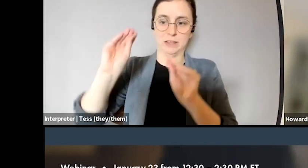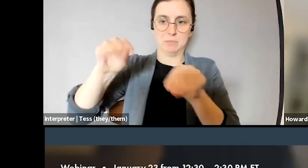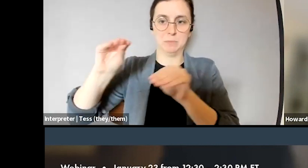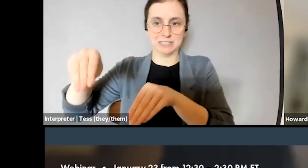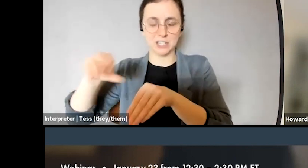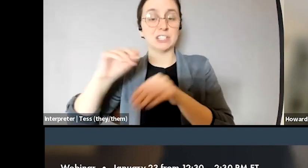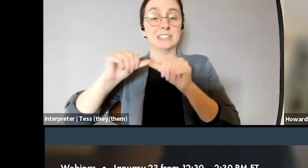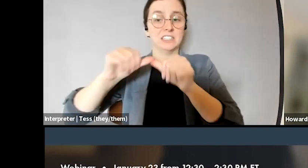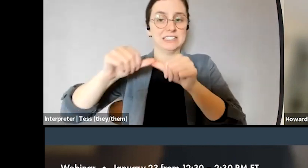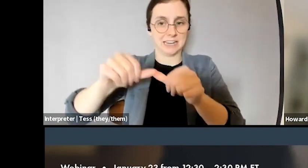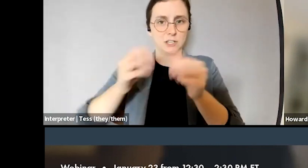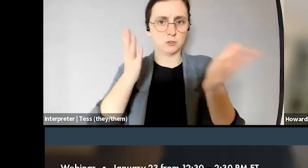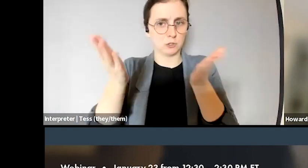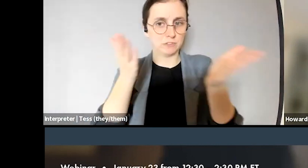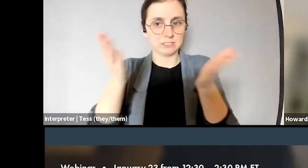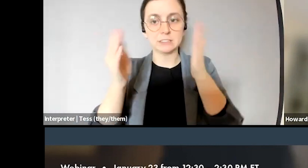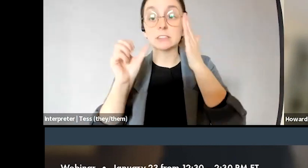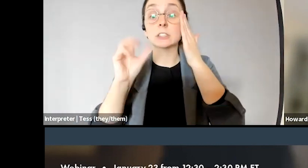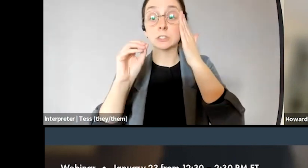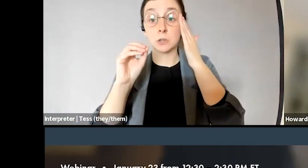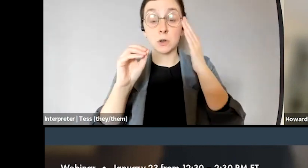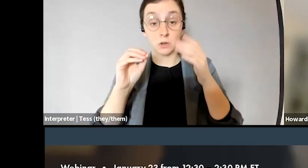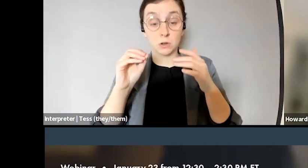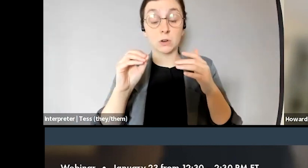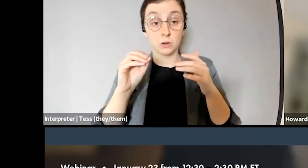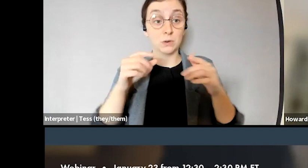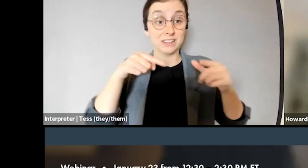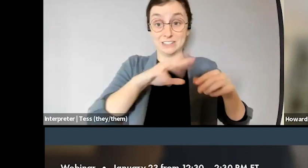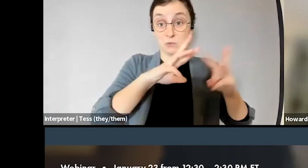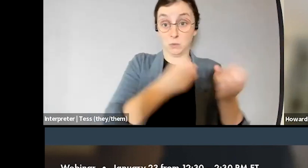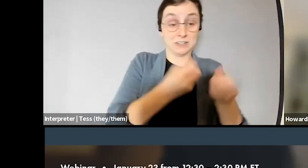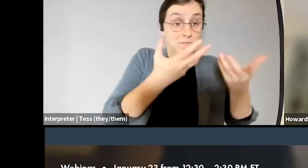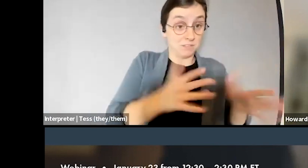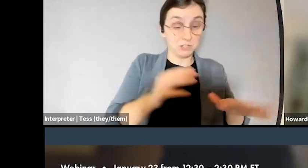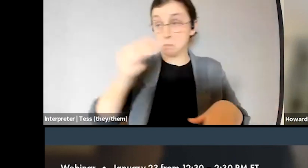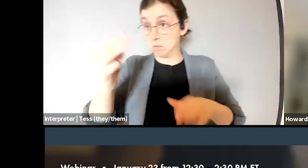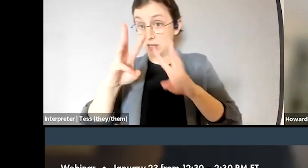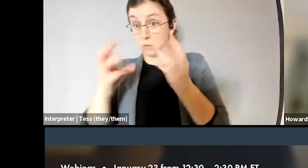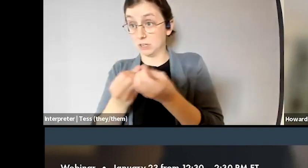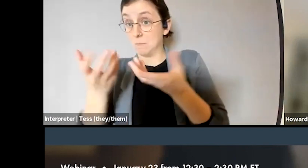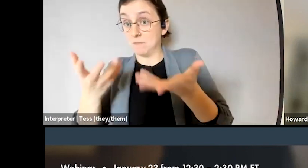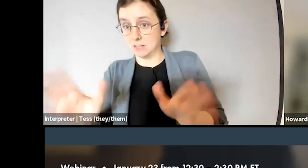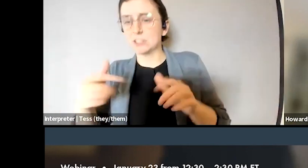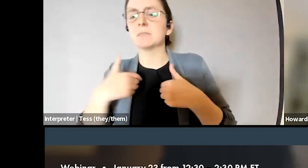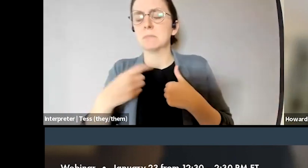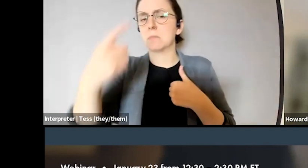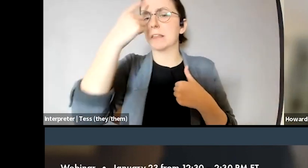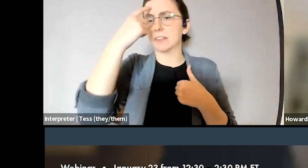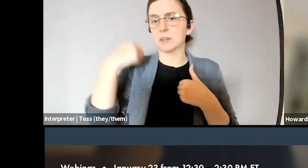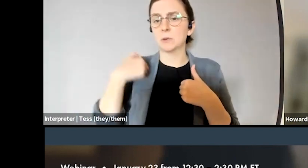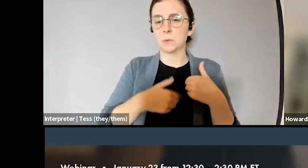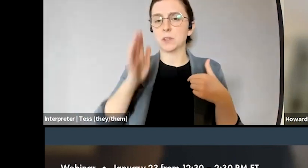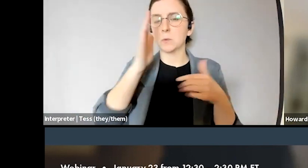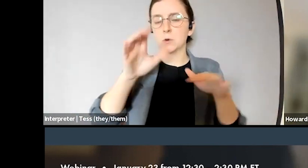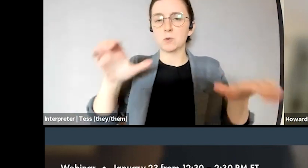sustaining services. So by the time the two webinars are complete, I think we'll be able to do what Brian Sims characterized